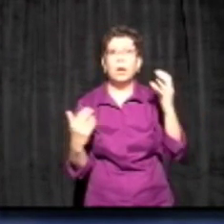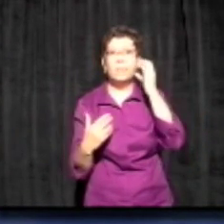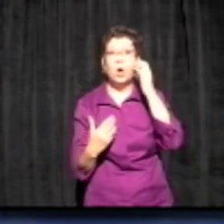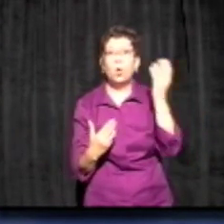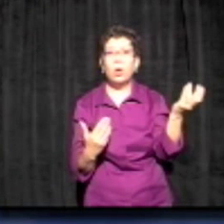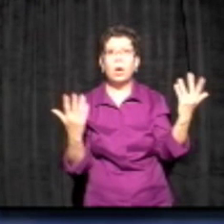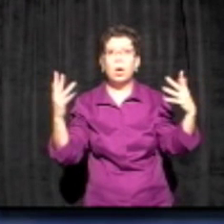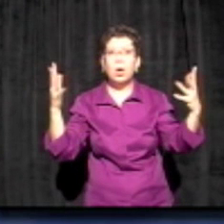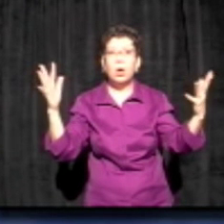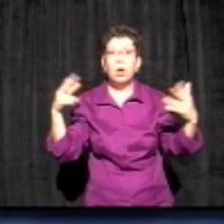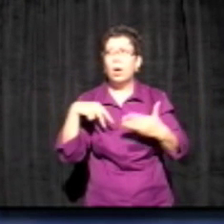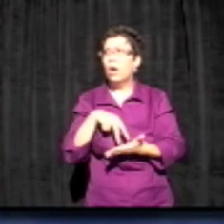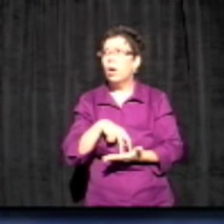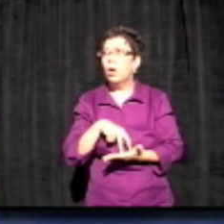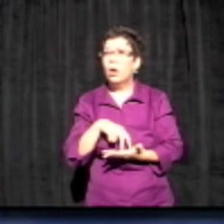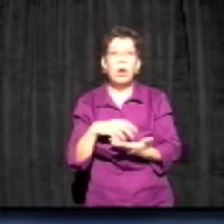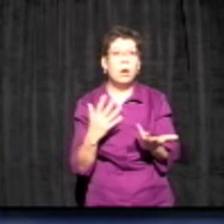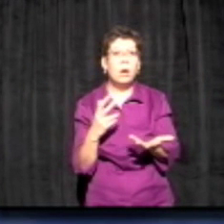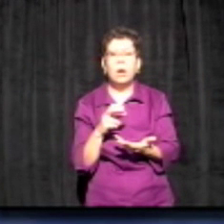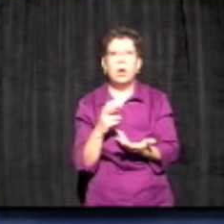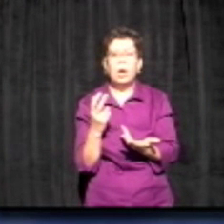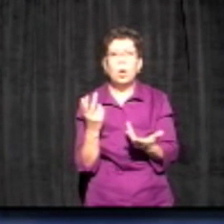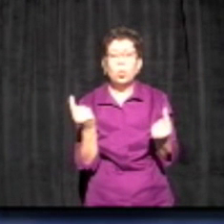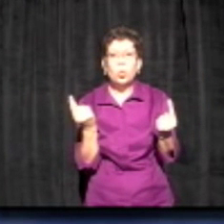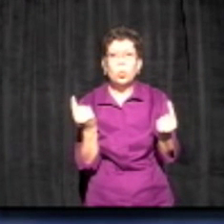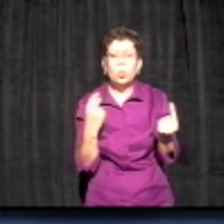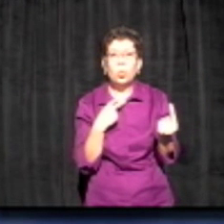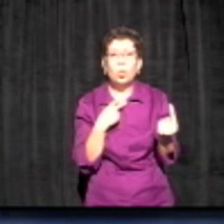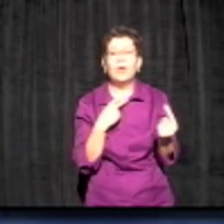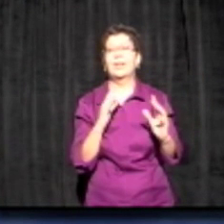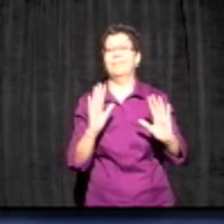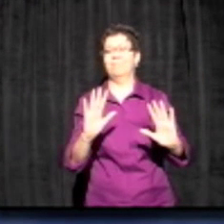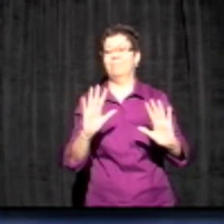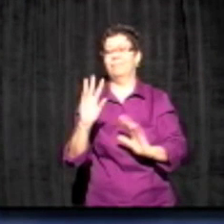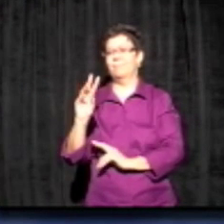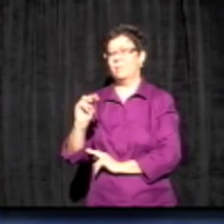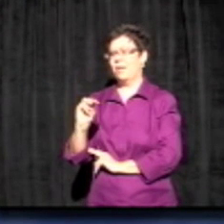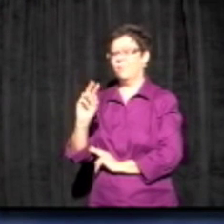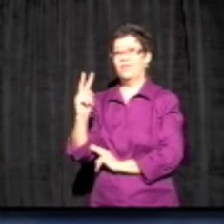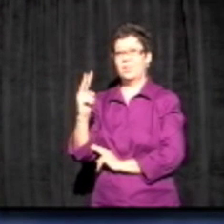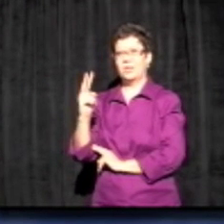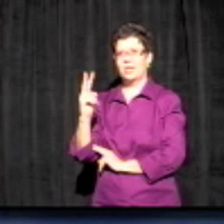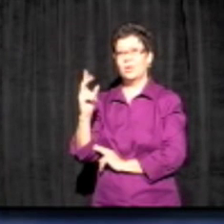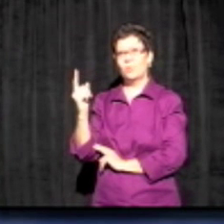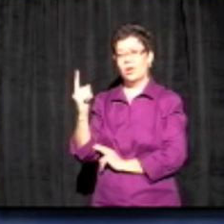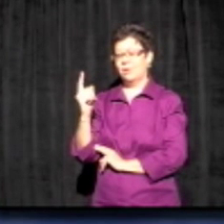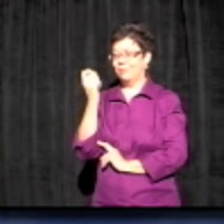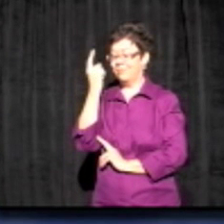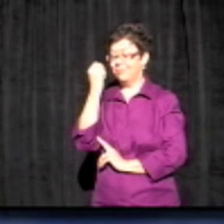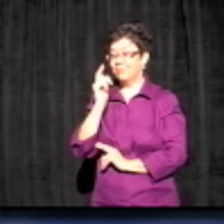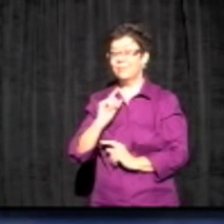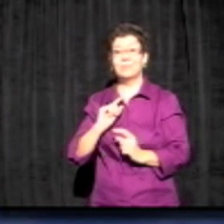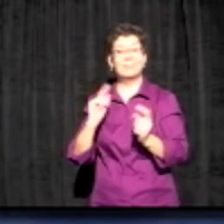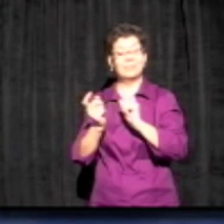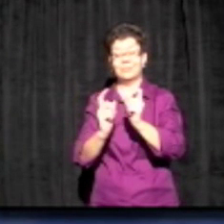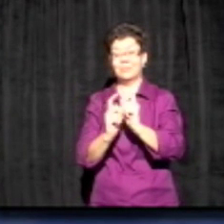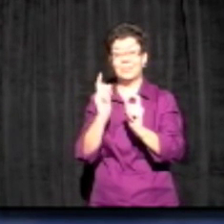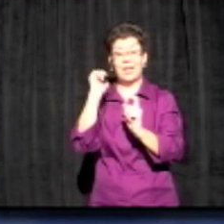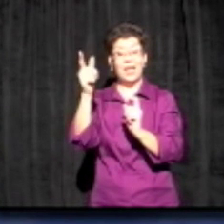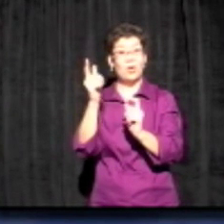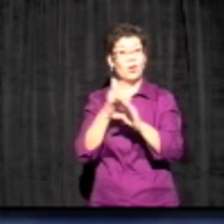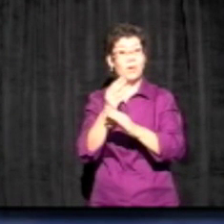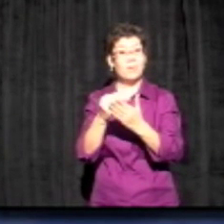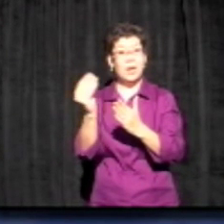phone. Well, because the MV-1 is purpose-built and requires no conversion whatsoever,